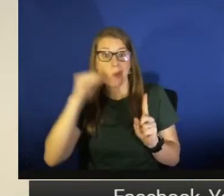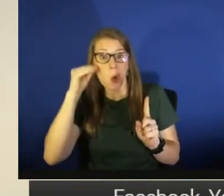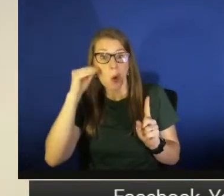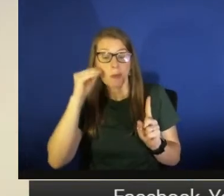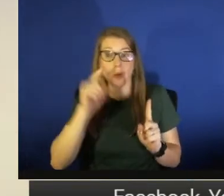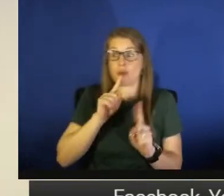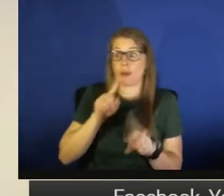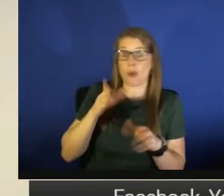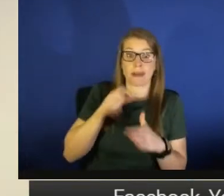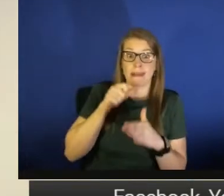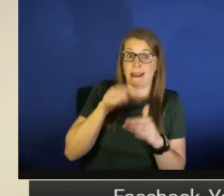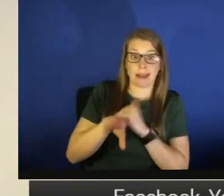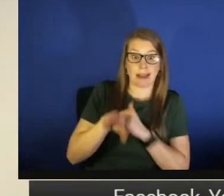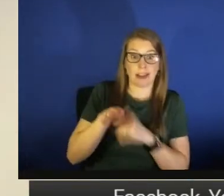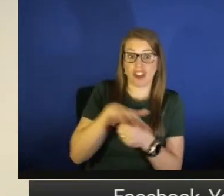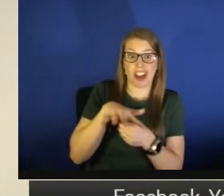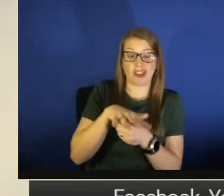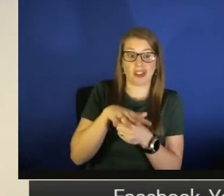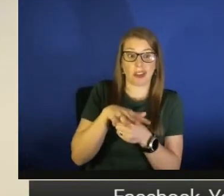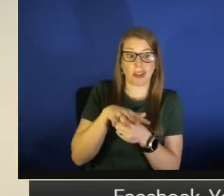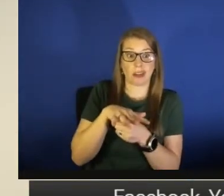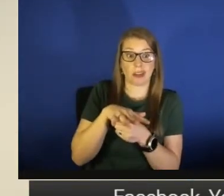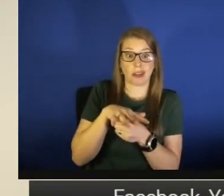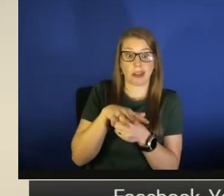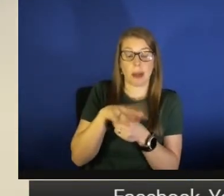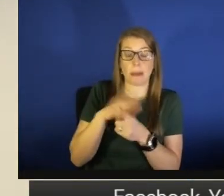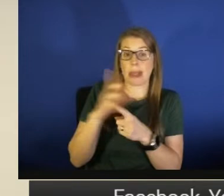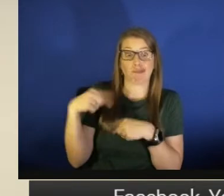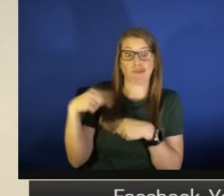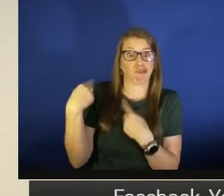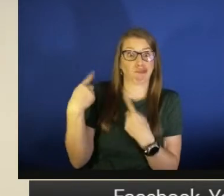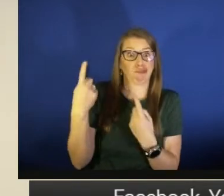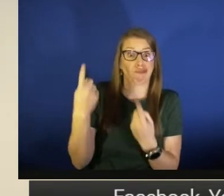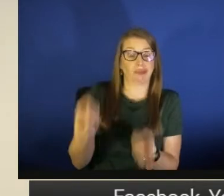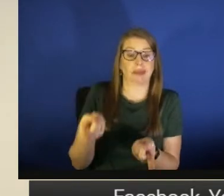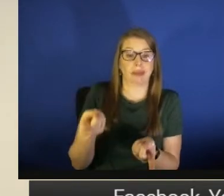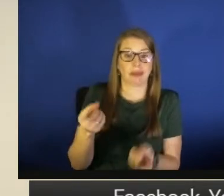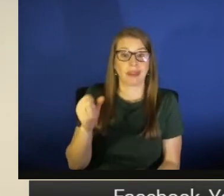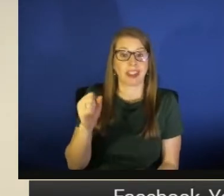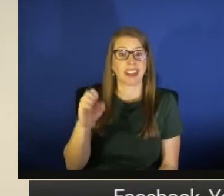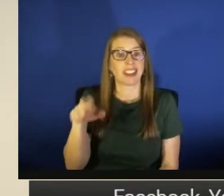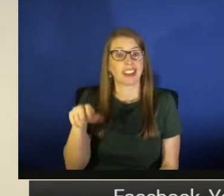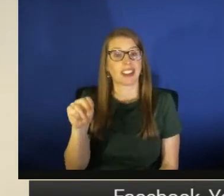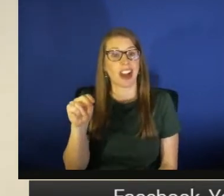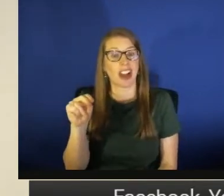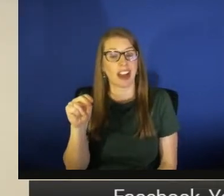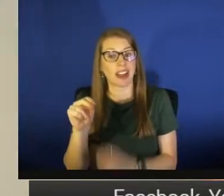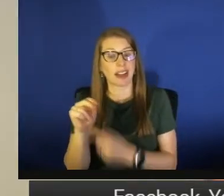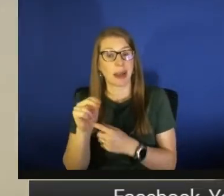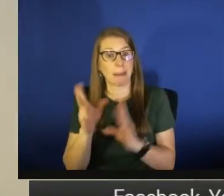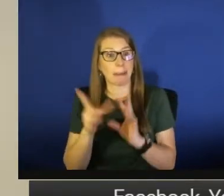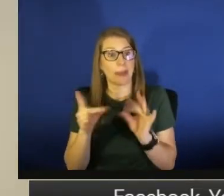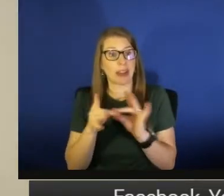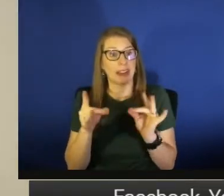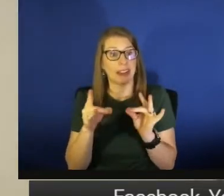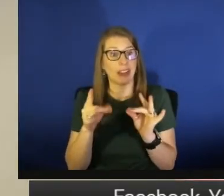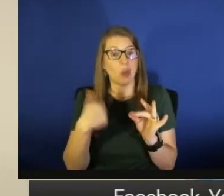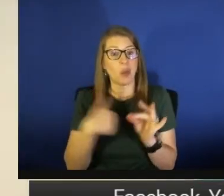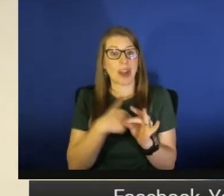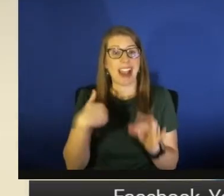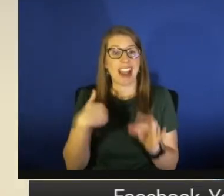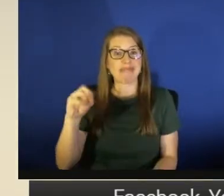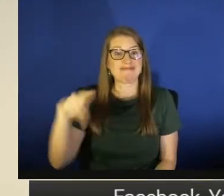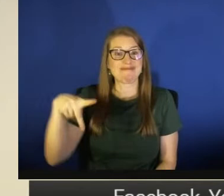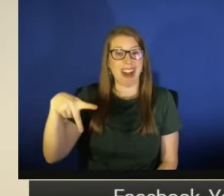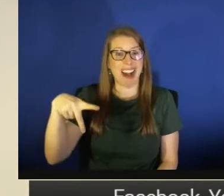didn't enter the station for on end. As Sean mentioned, going out to buy paint sticks, we had little mop handles for